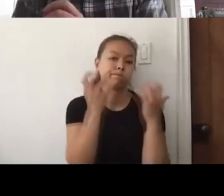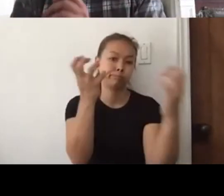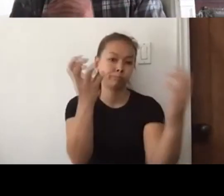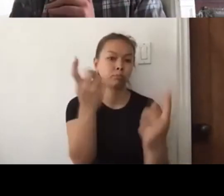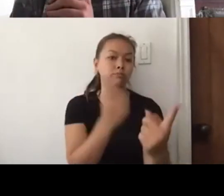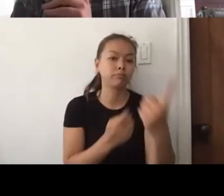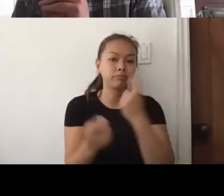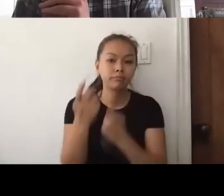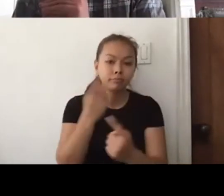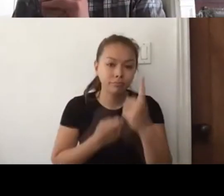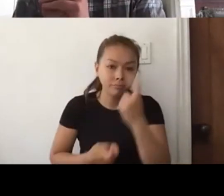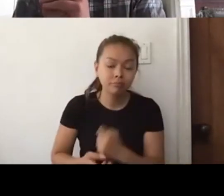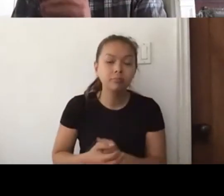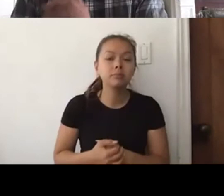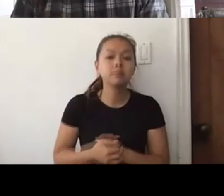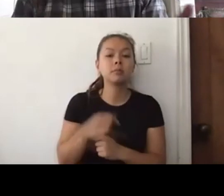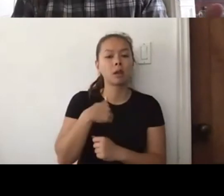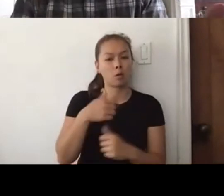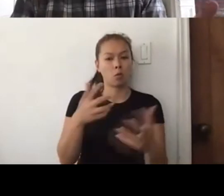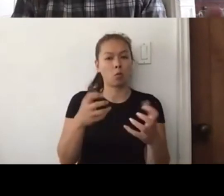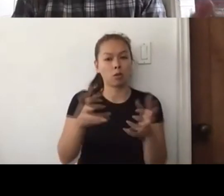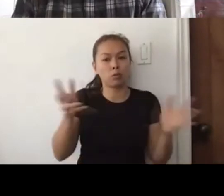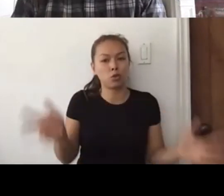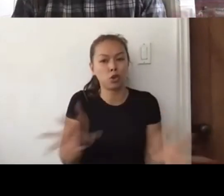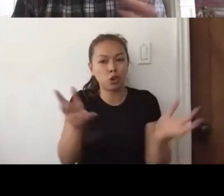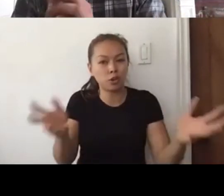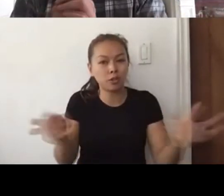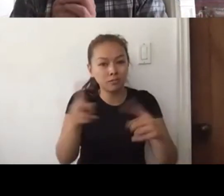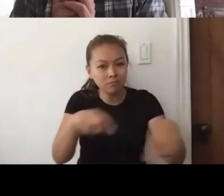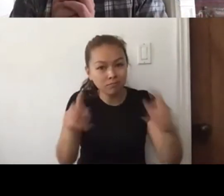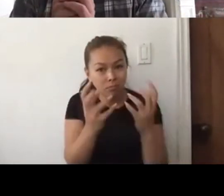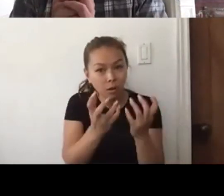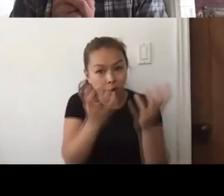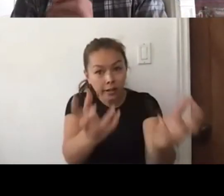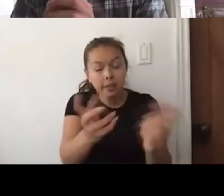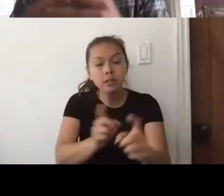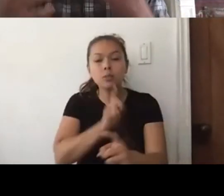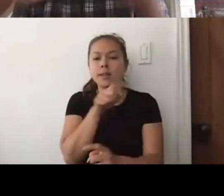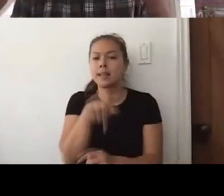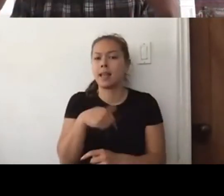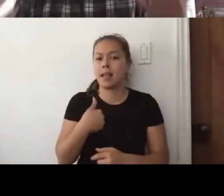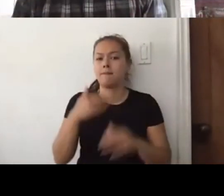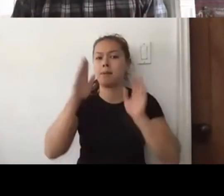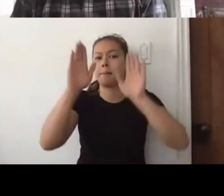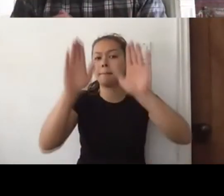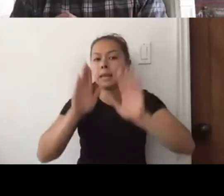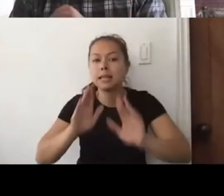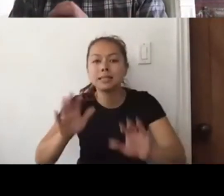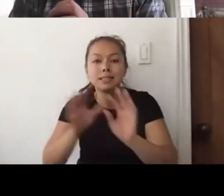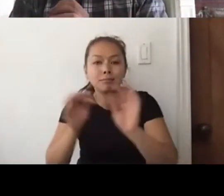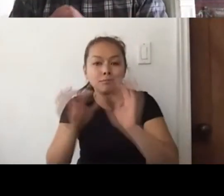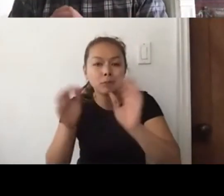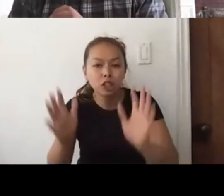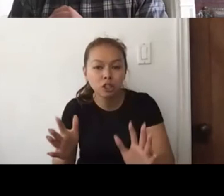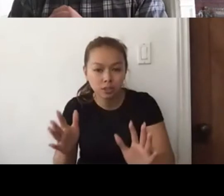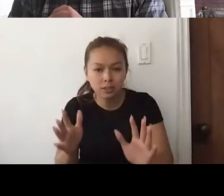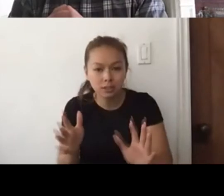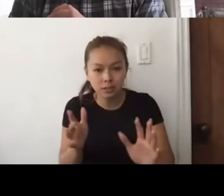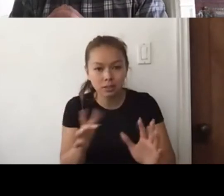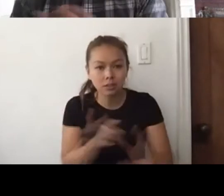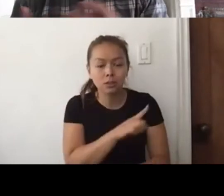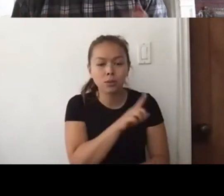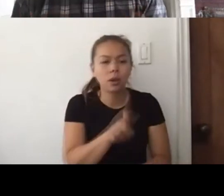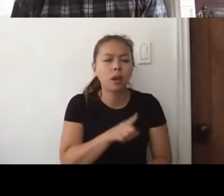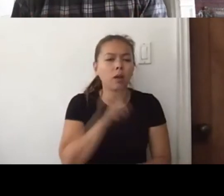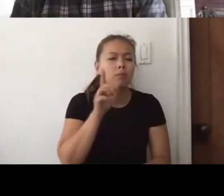the audience, this is a great opportunity. Of course, we have these amazing speakers who have just wonderful things and inspiring things to say.